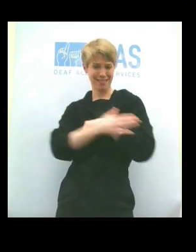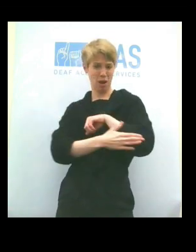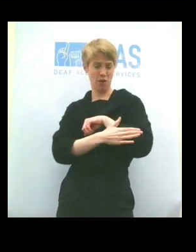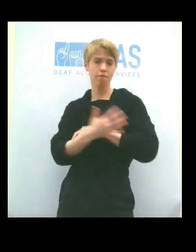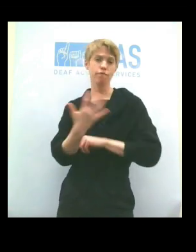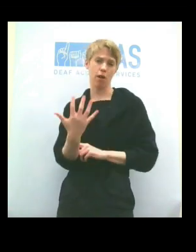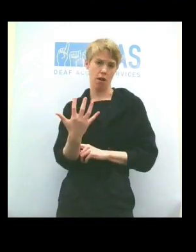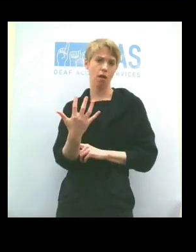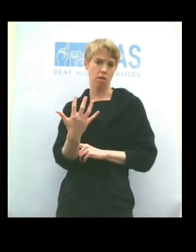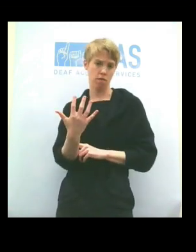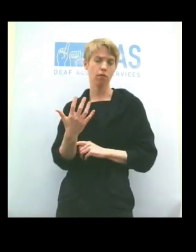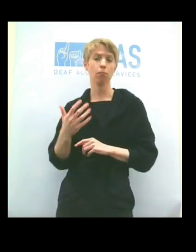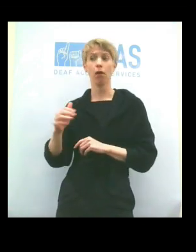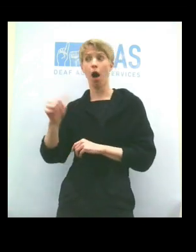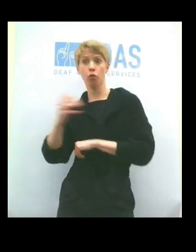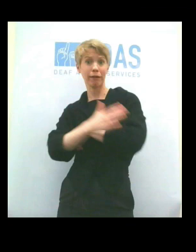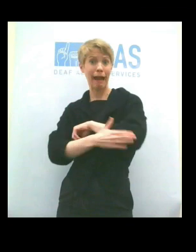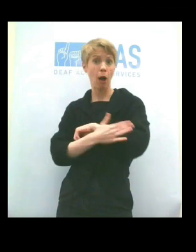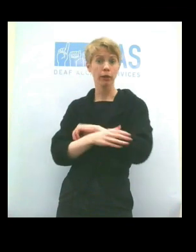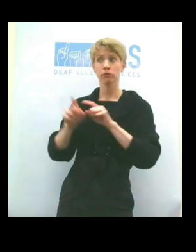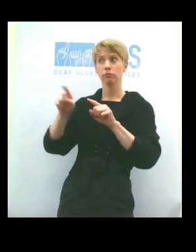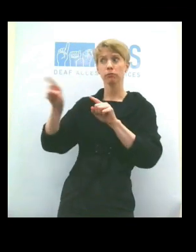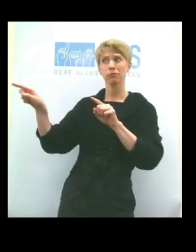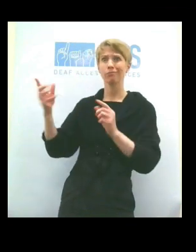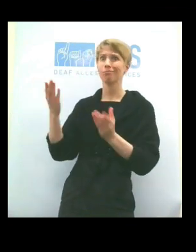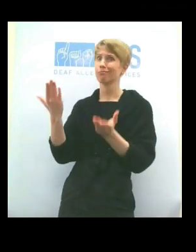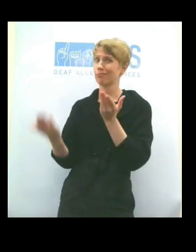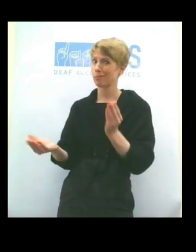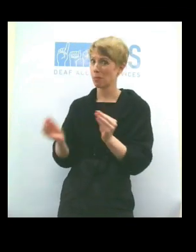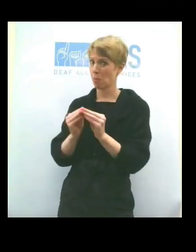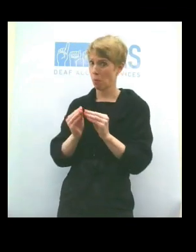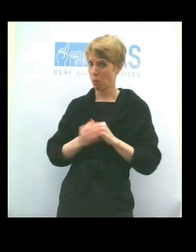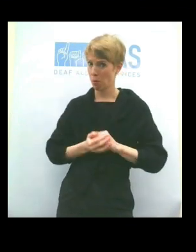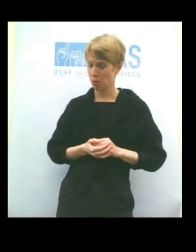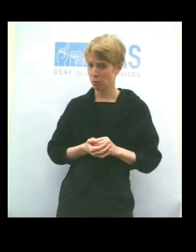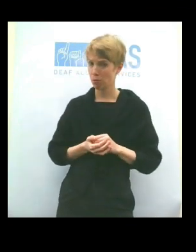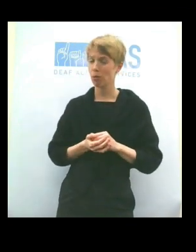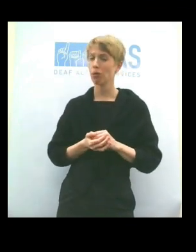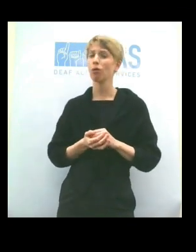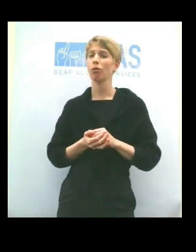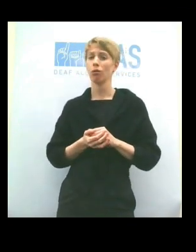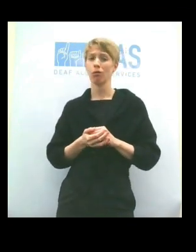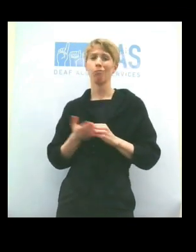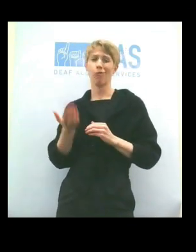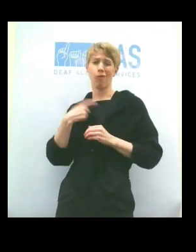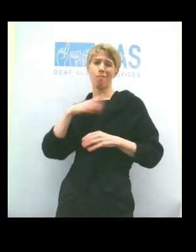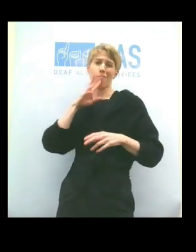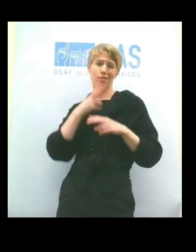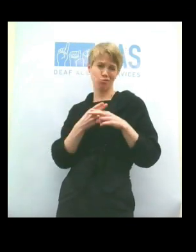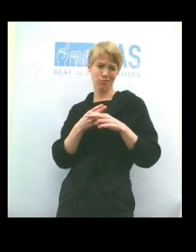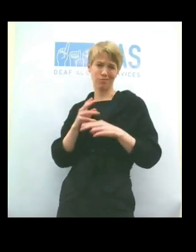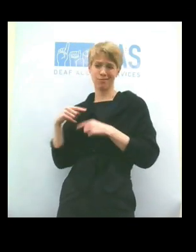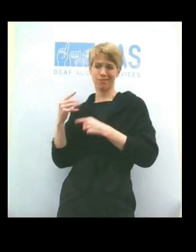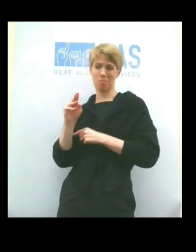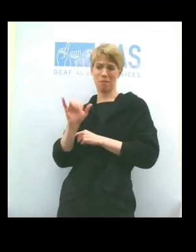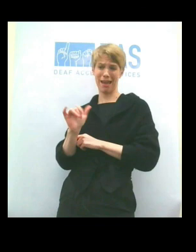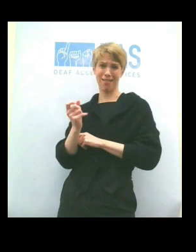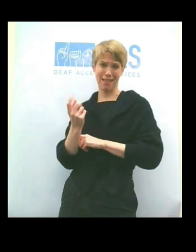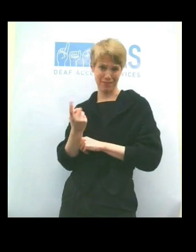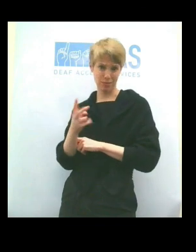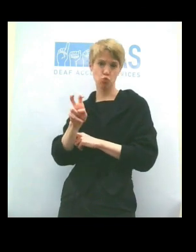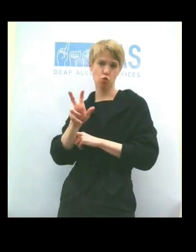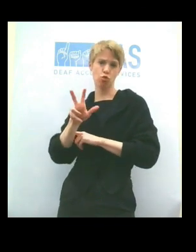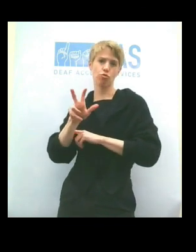counties. There are, as I said, 203 people in hospital as of the 11th in Erie